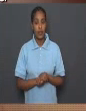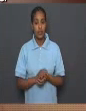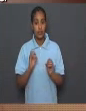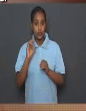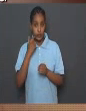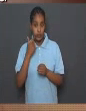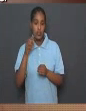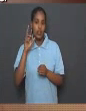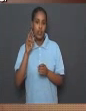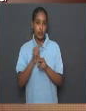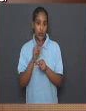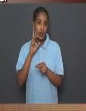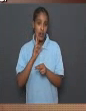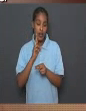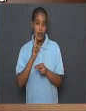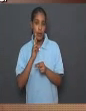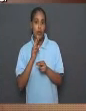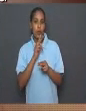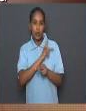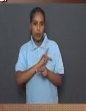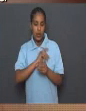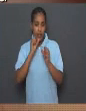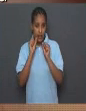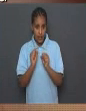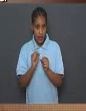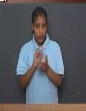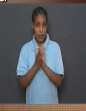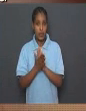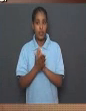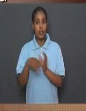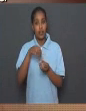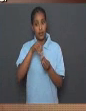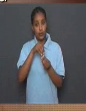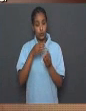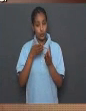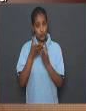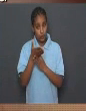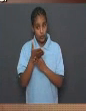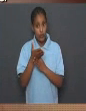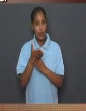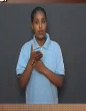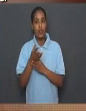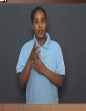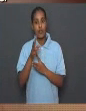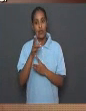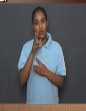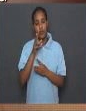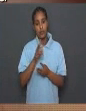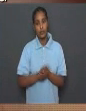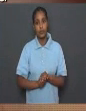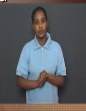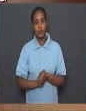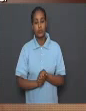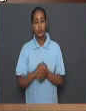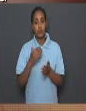though natural rubber's properties can be enhanced through vulcanization, it